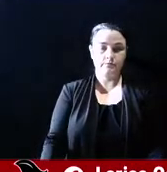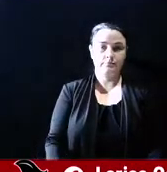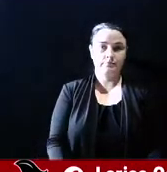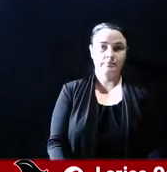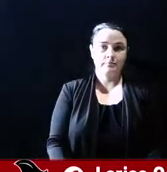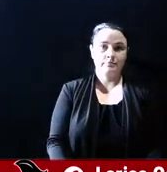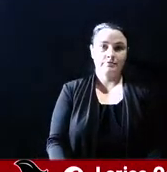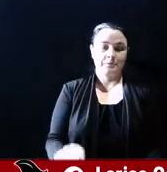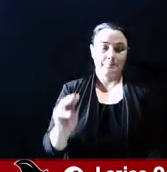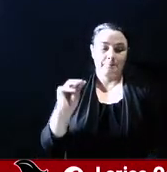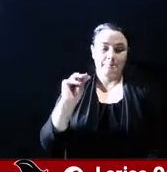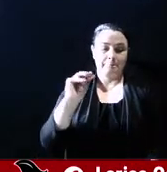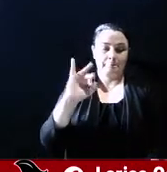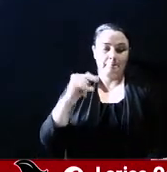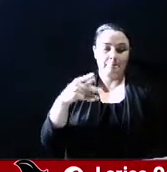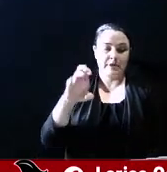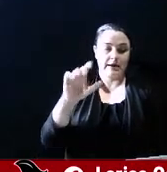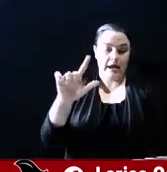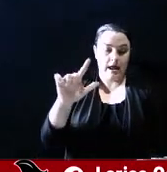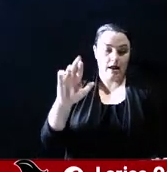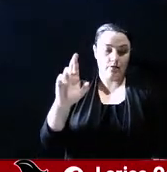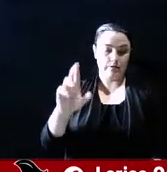Miguel Angel Ruiz.